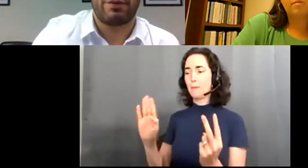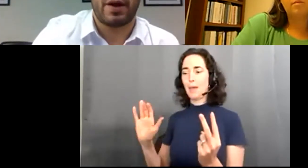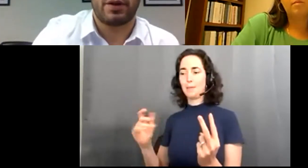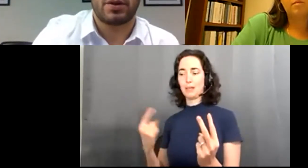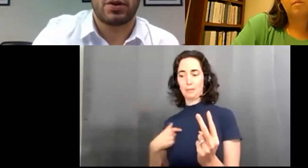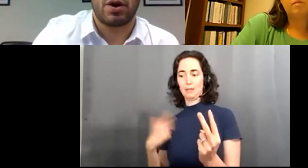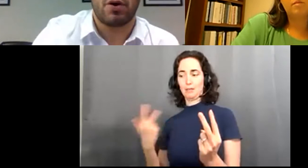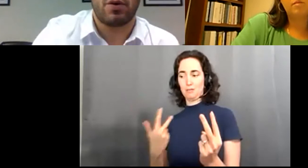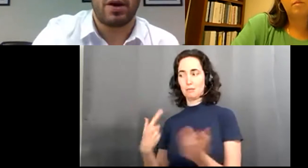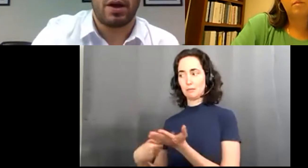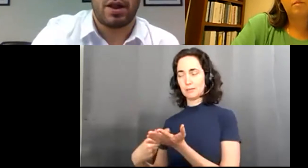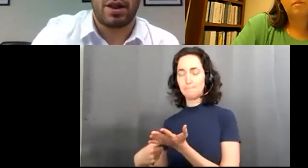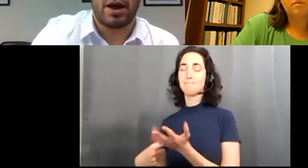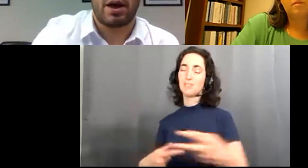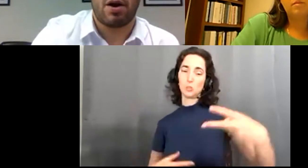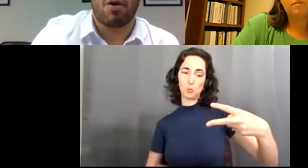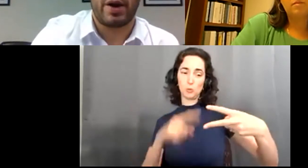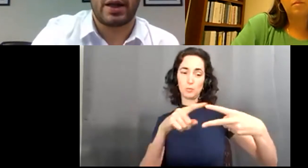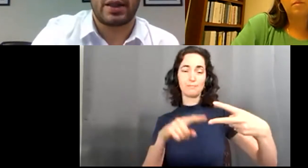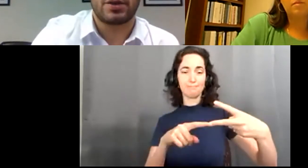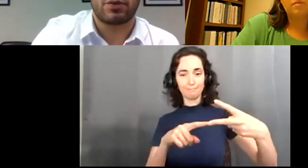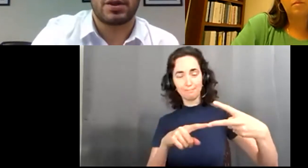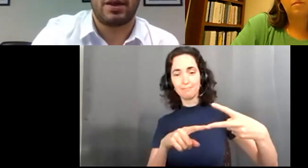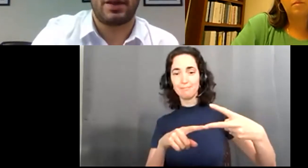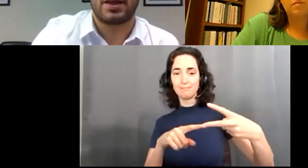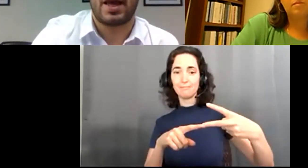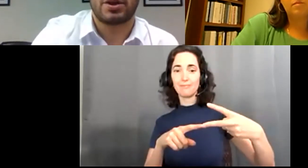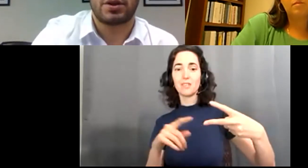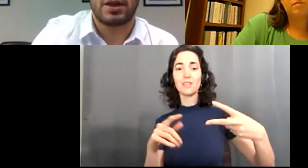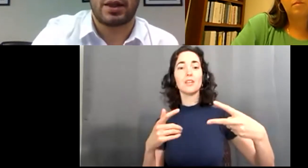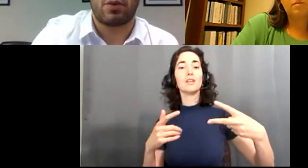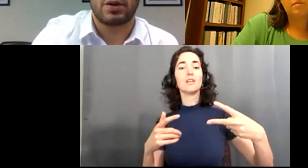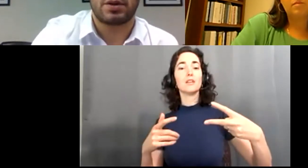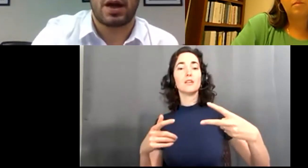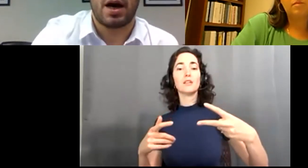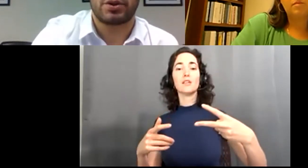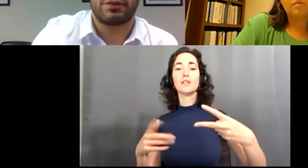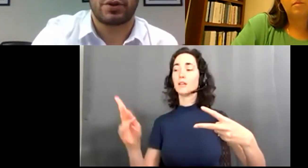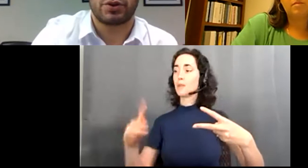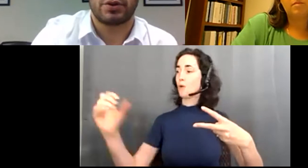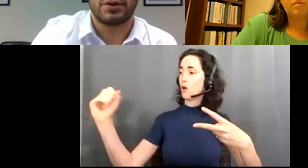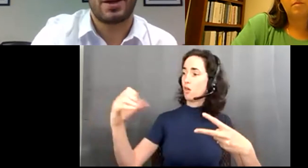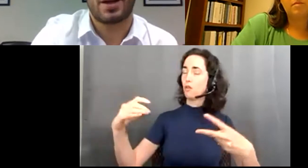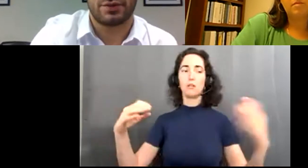talked. We felt as though we had at least received indications that there were some